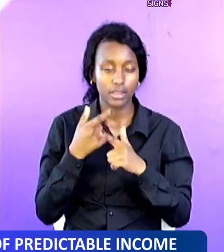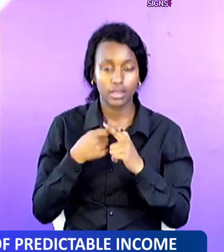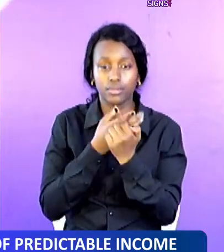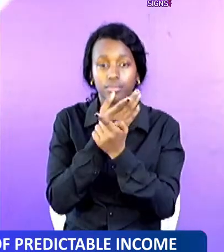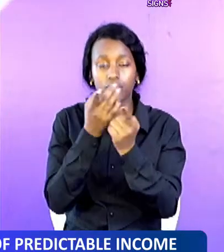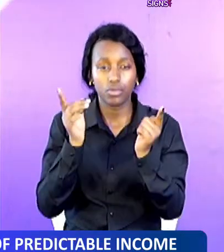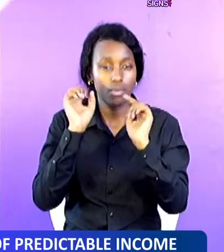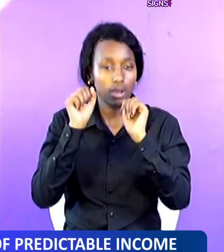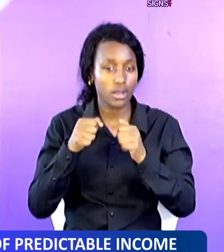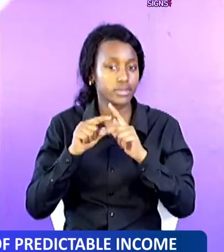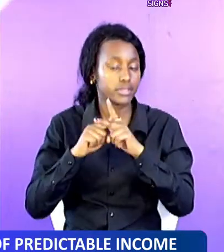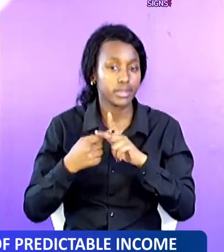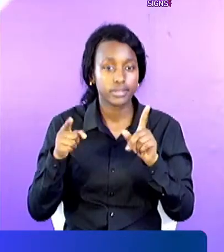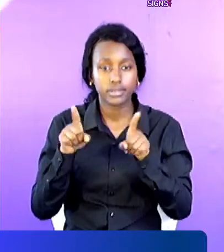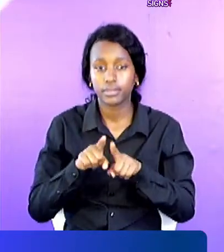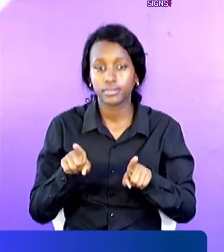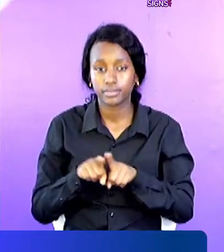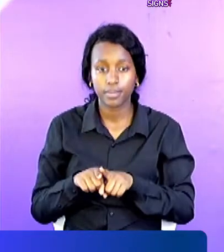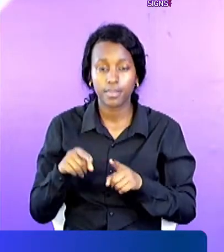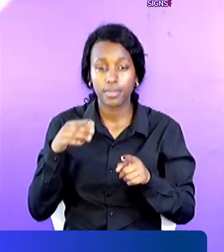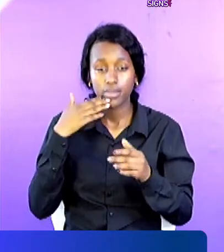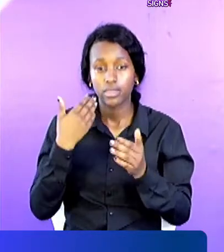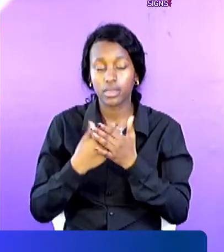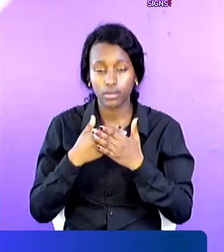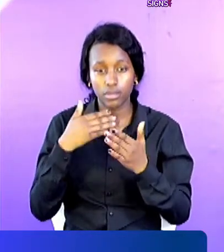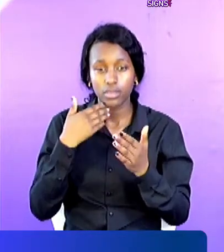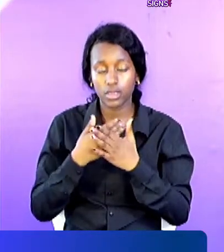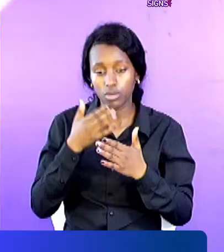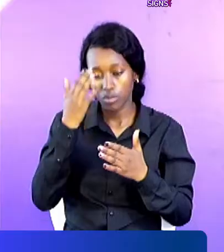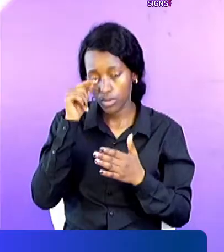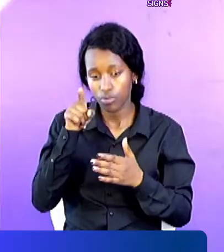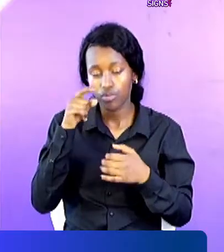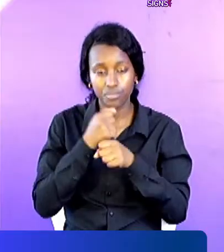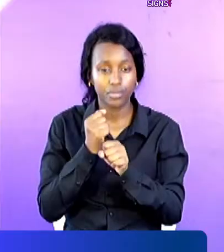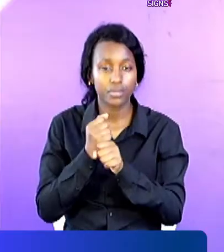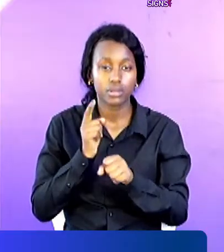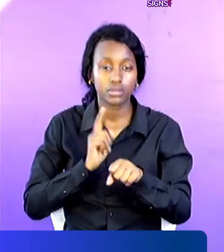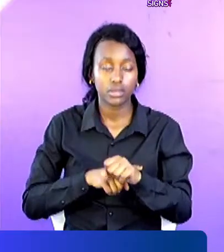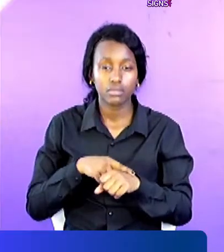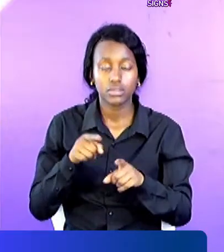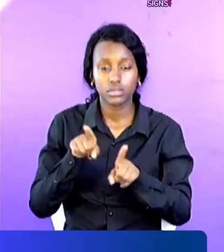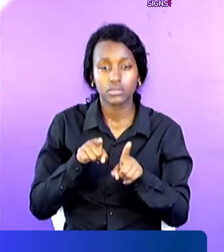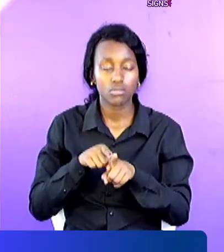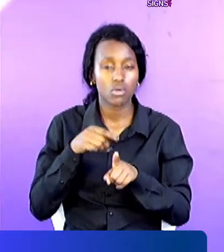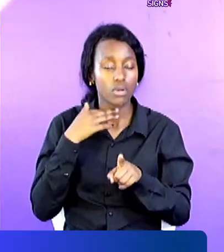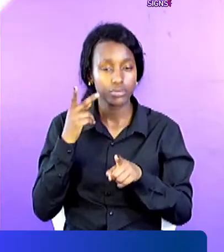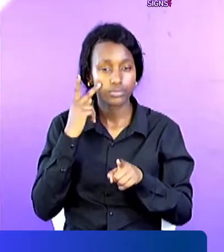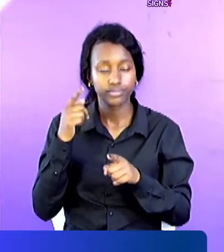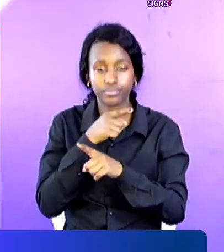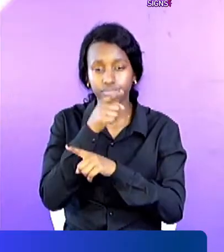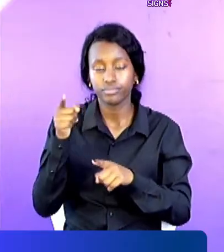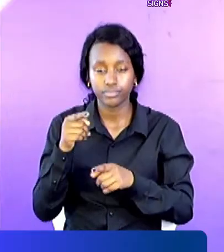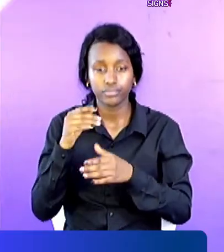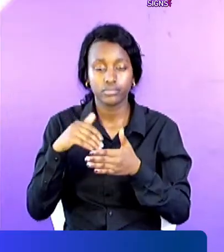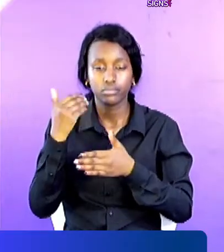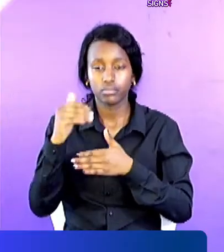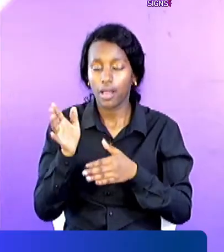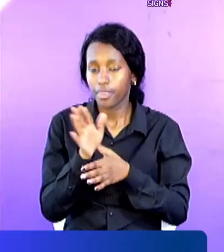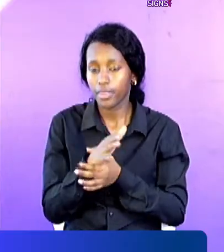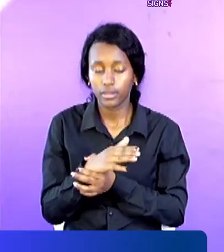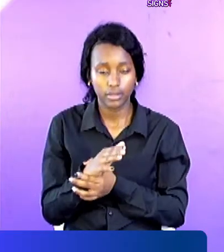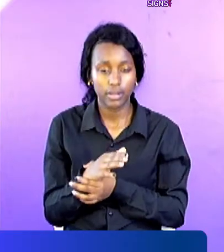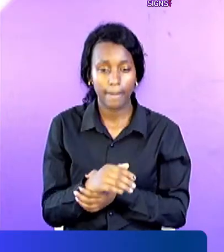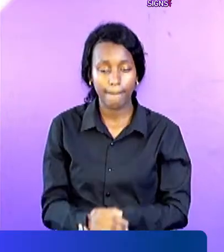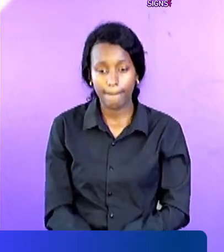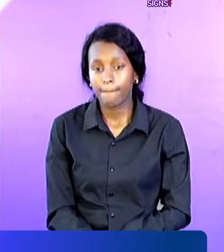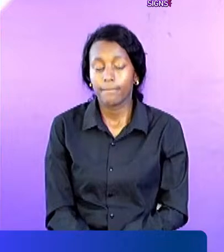that initiative. All right. Thank you very much for making time again, and hoping to see you again next Thursday. Thank you very much. All right. Thank